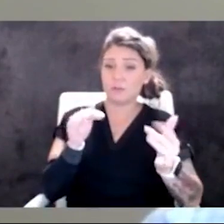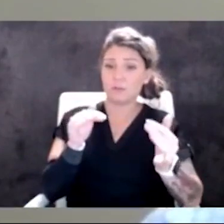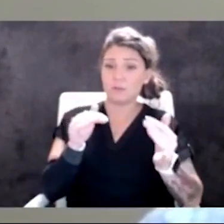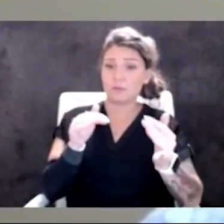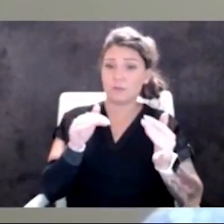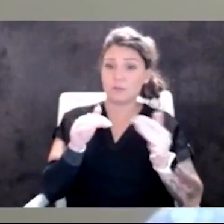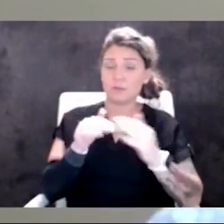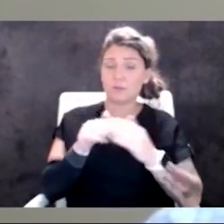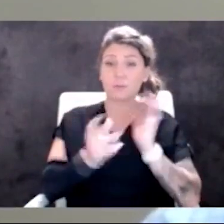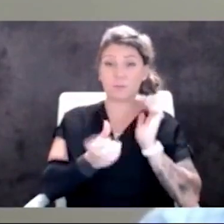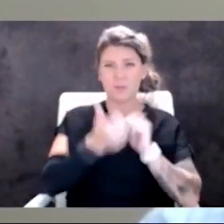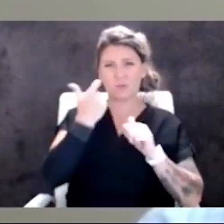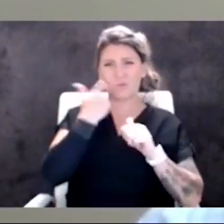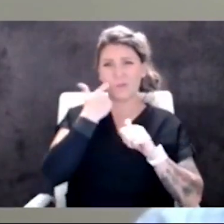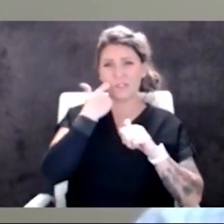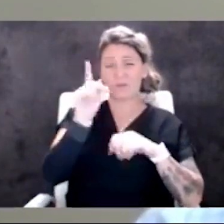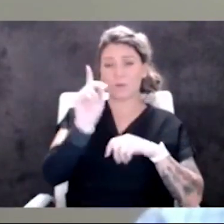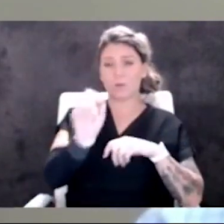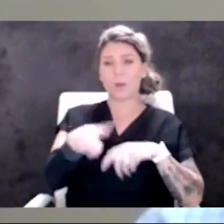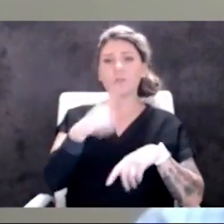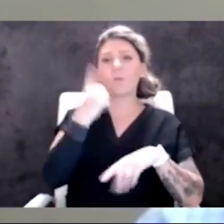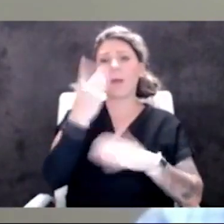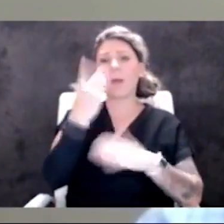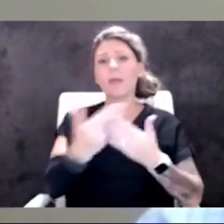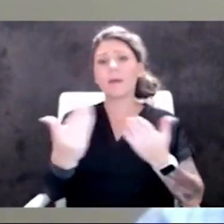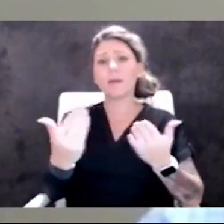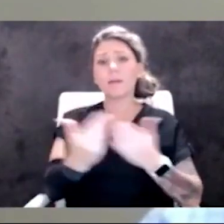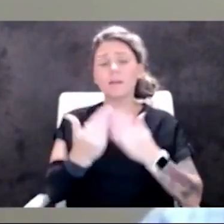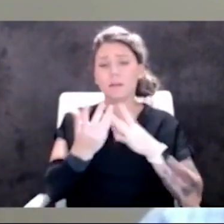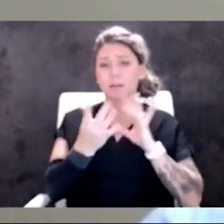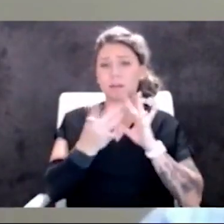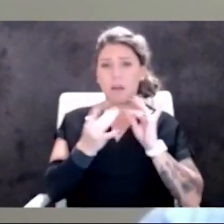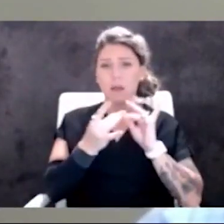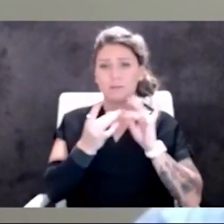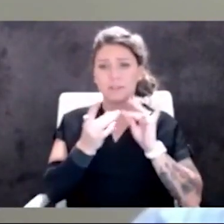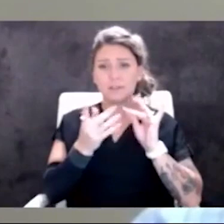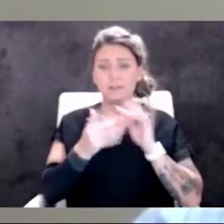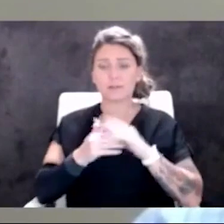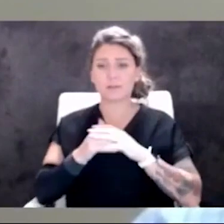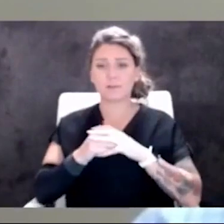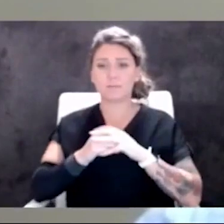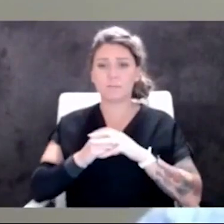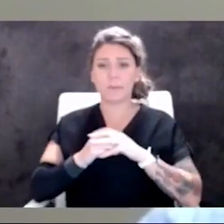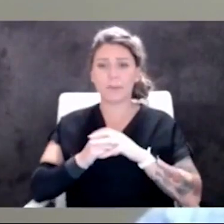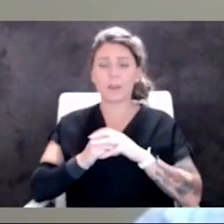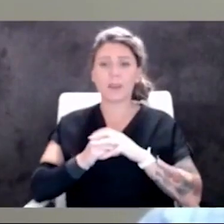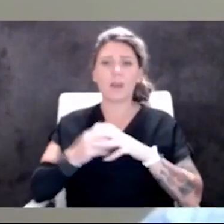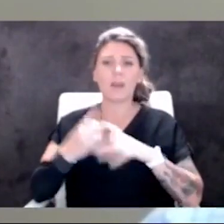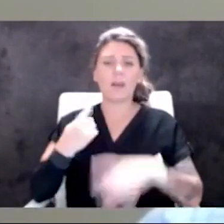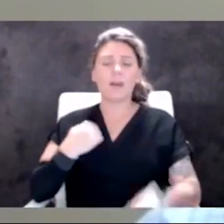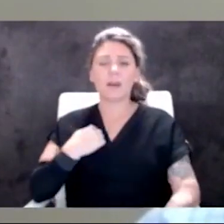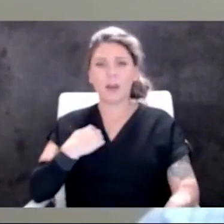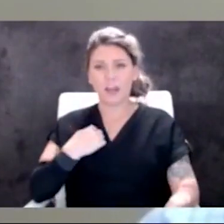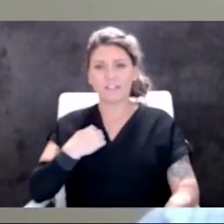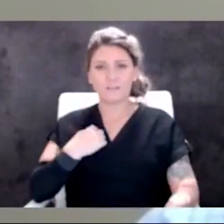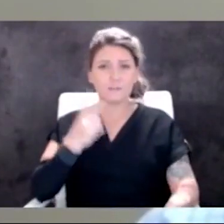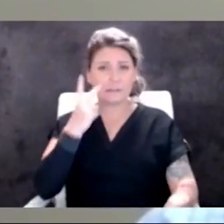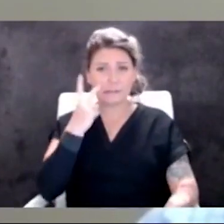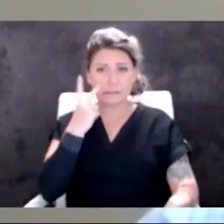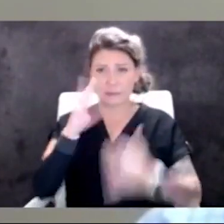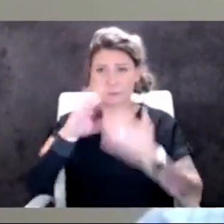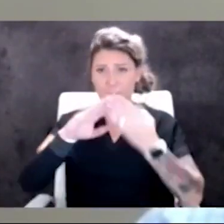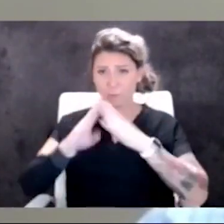that most recent question, one of the comments that I've had that I've been dealing with in this community, I